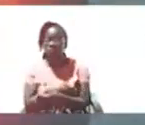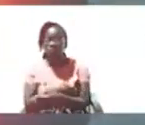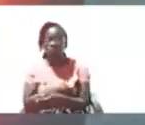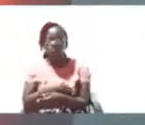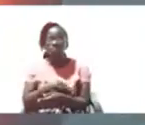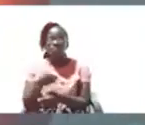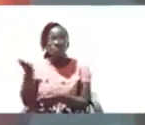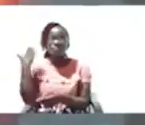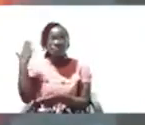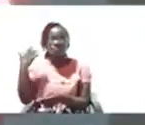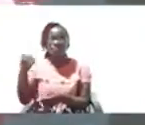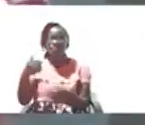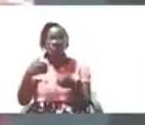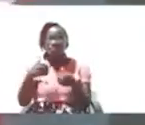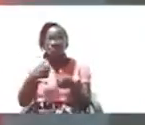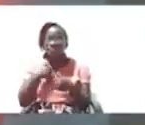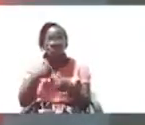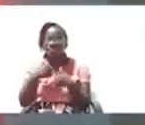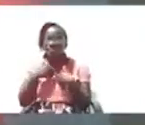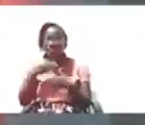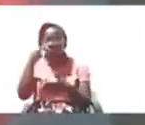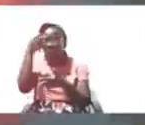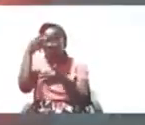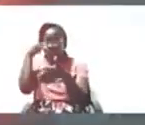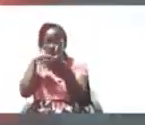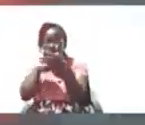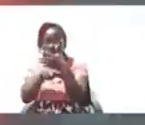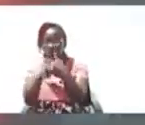One day I got a revelation.